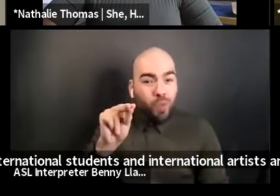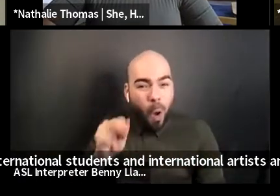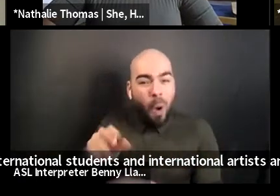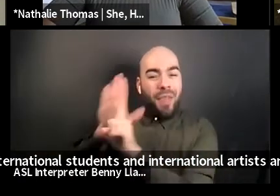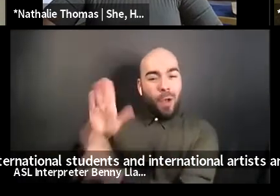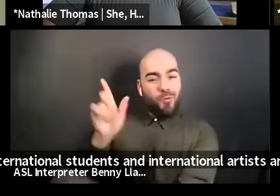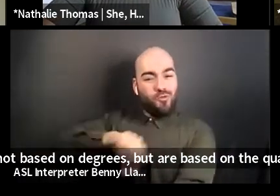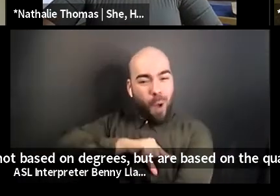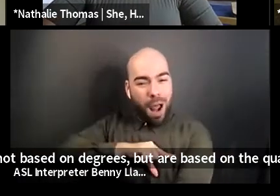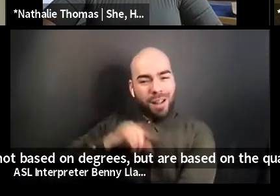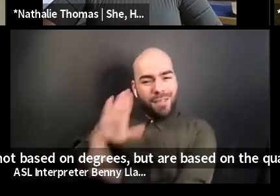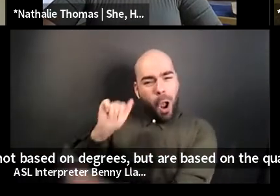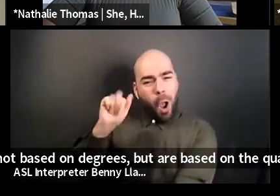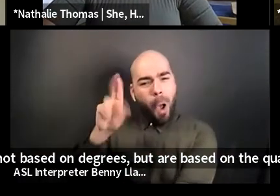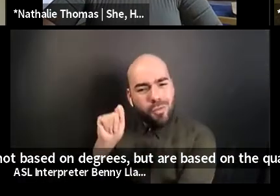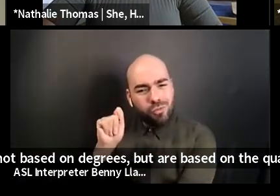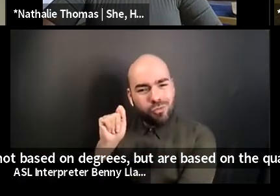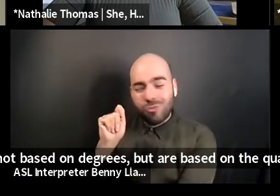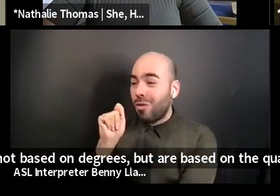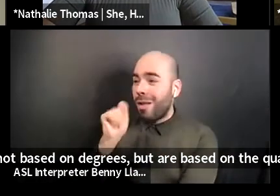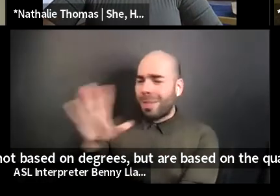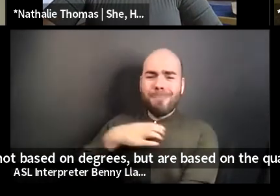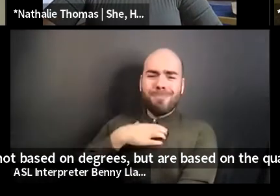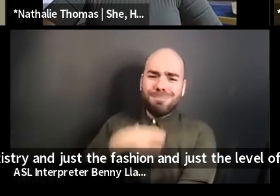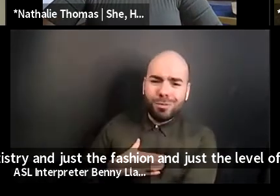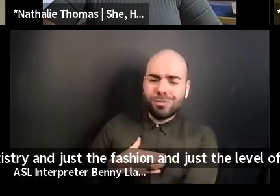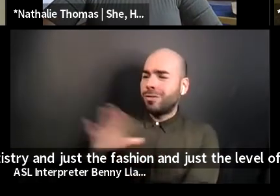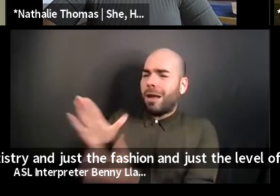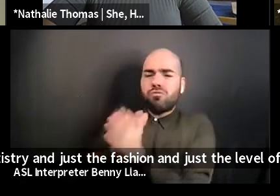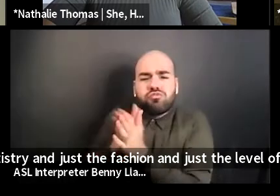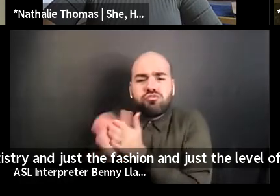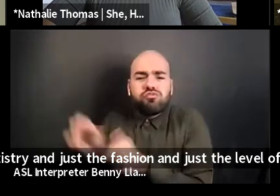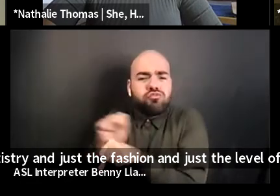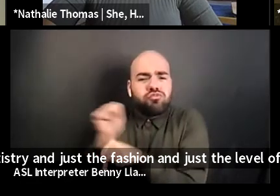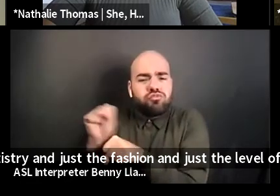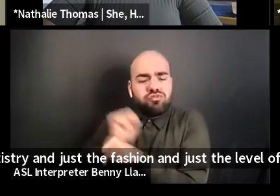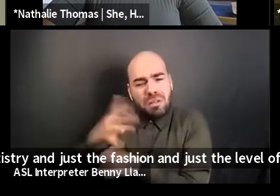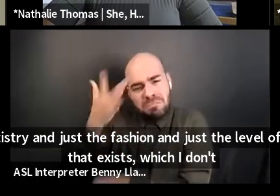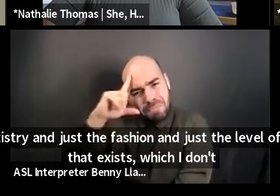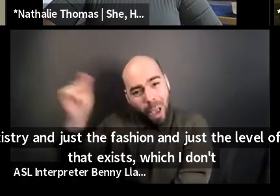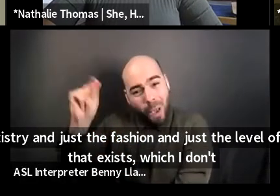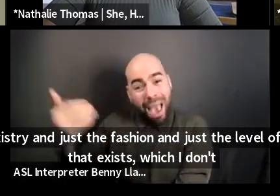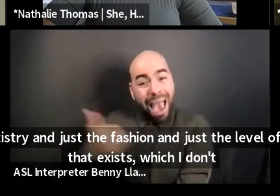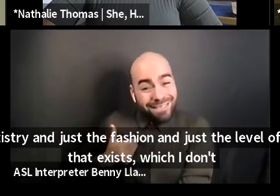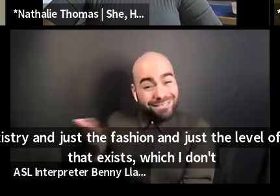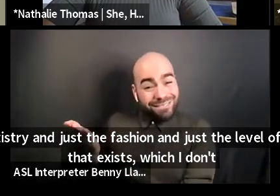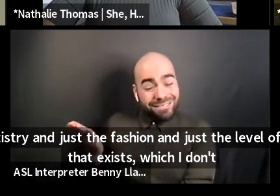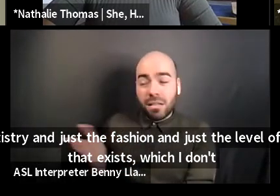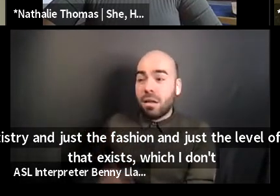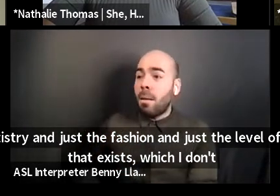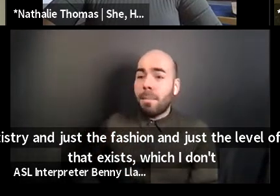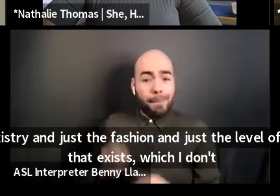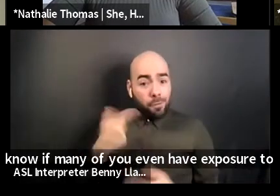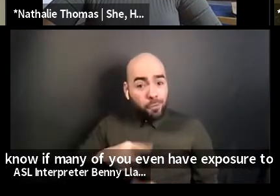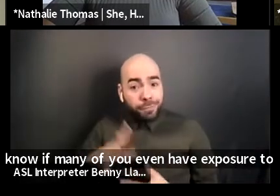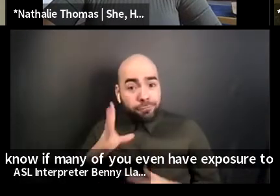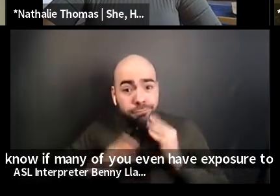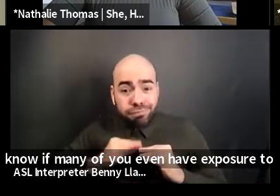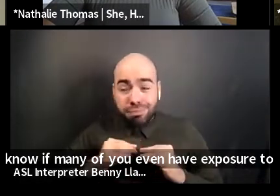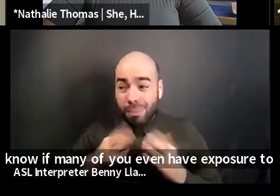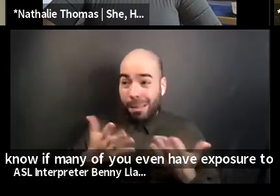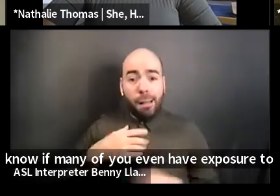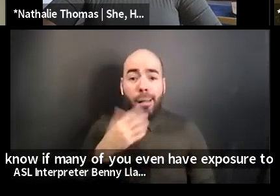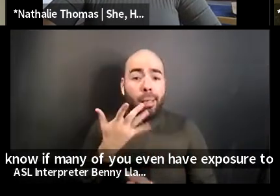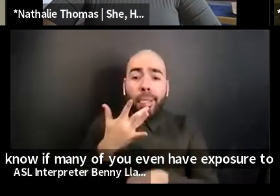just the passion and just the level of rigor that exists, which I don't know if many of you even have exposure to because of just, like I